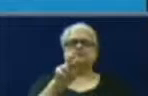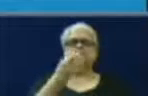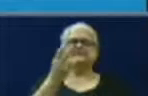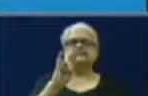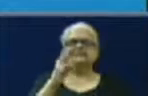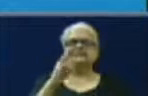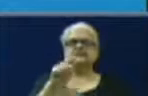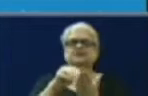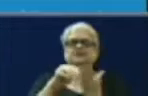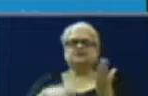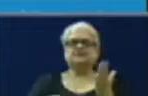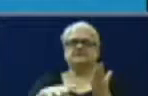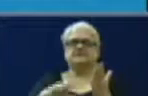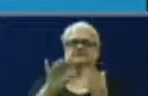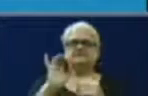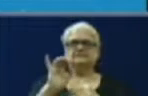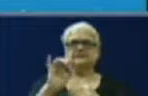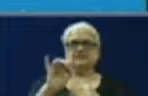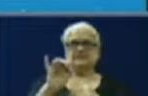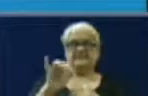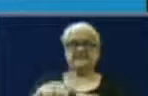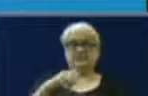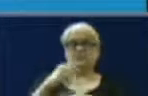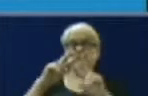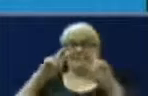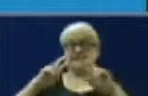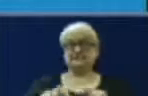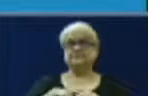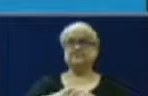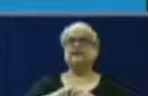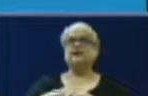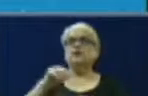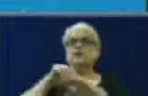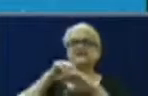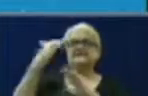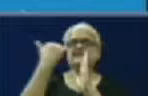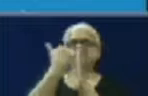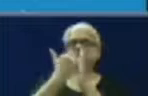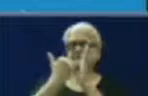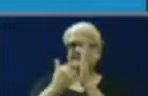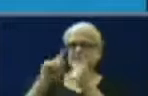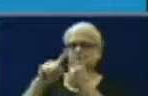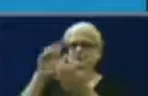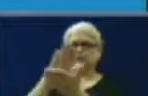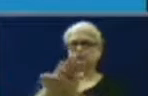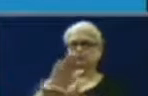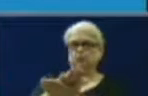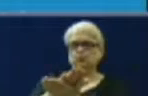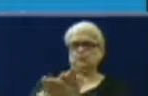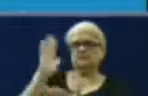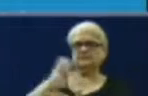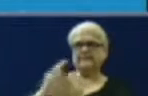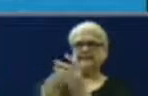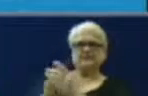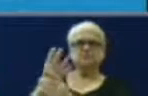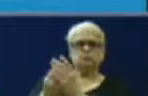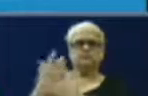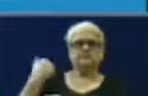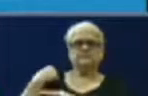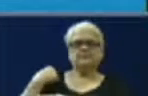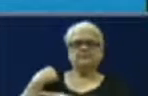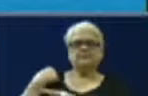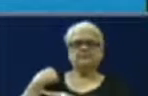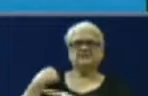217 students at that time. We sent those lists to the schools back in the spring to try